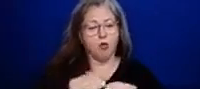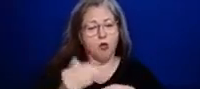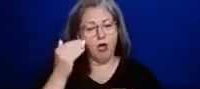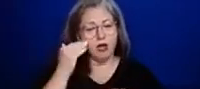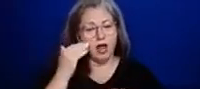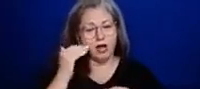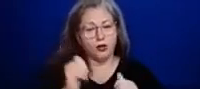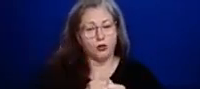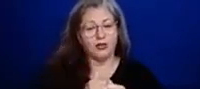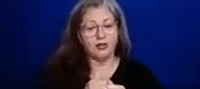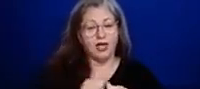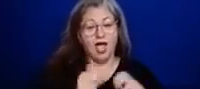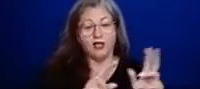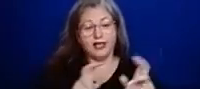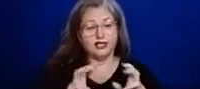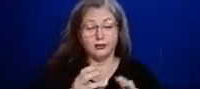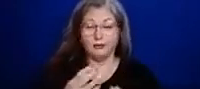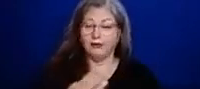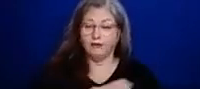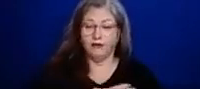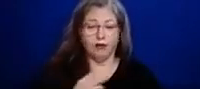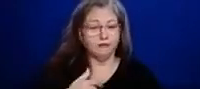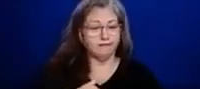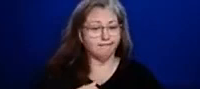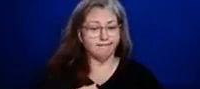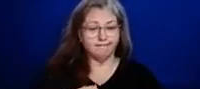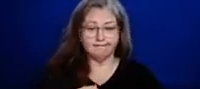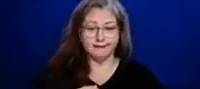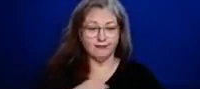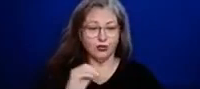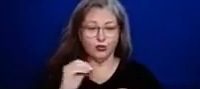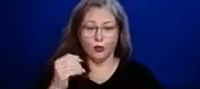even think of it before. So,